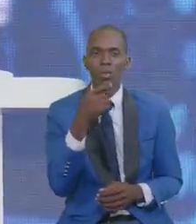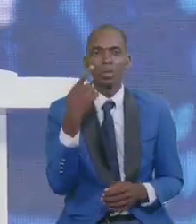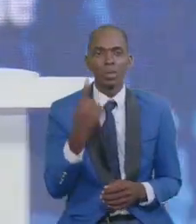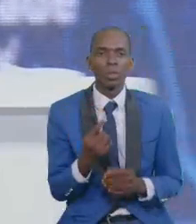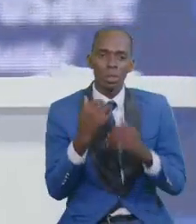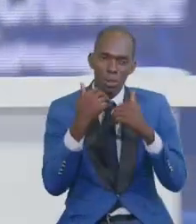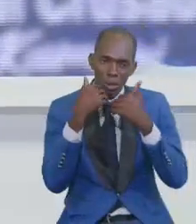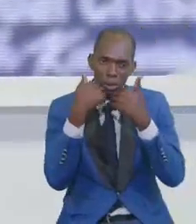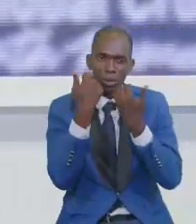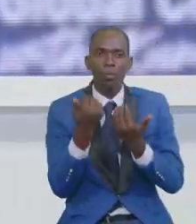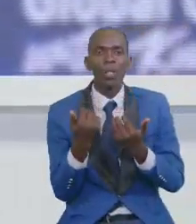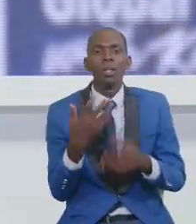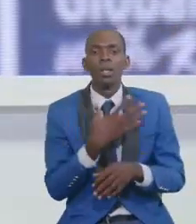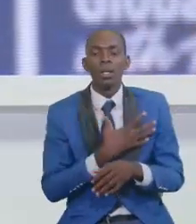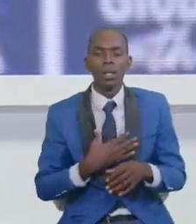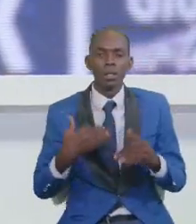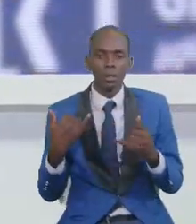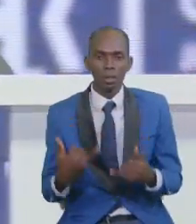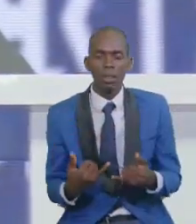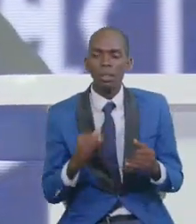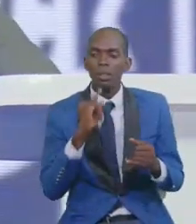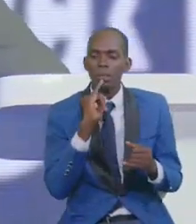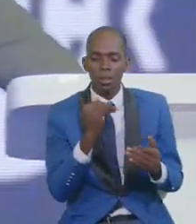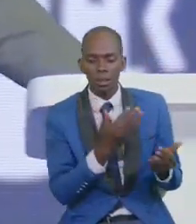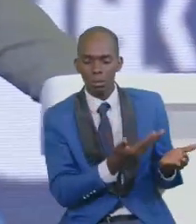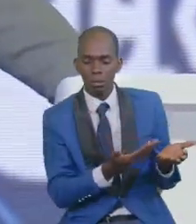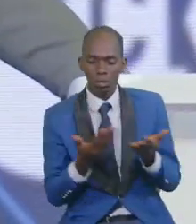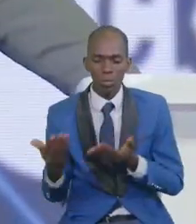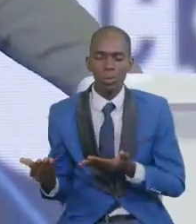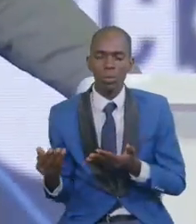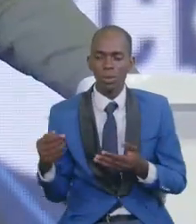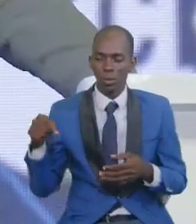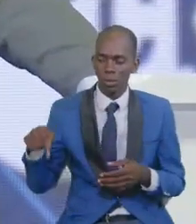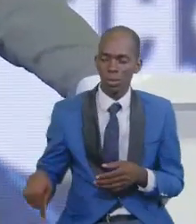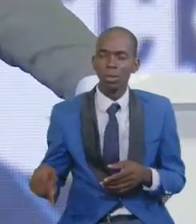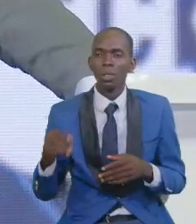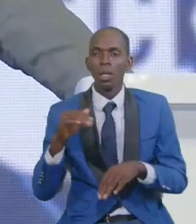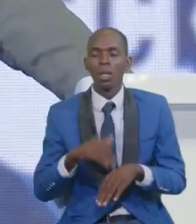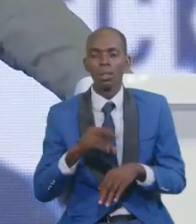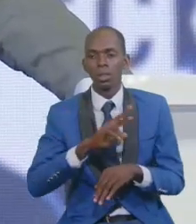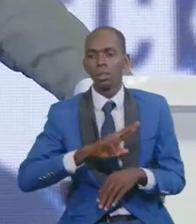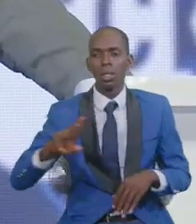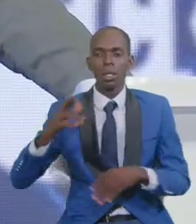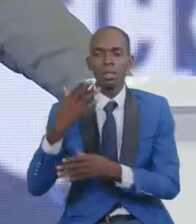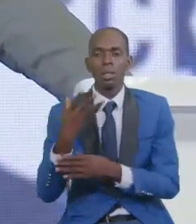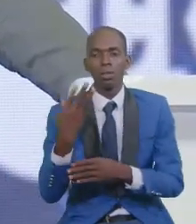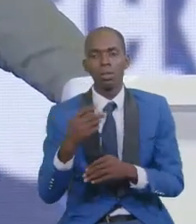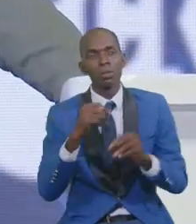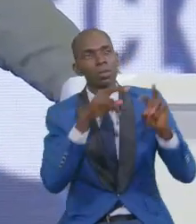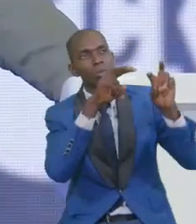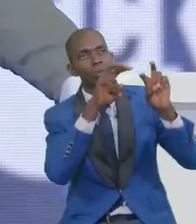And now he sat down at the right hand of the throne of God.